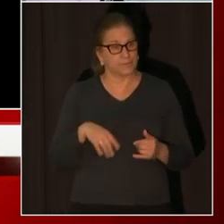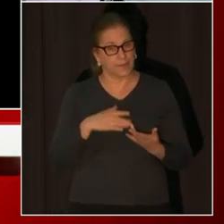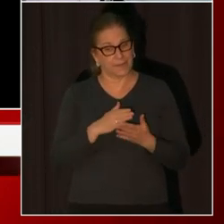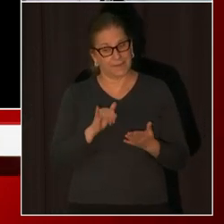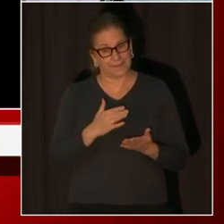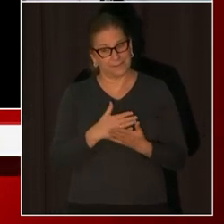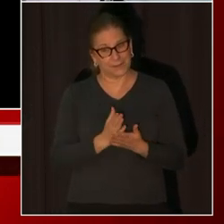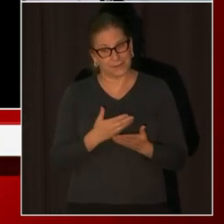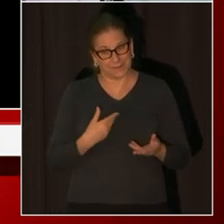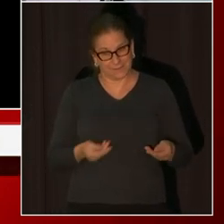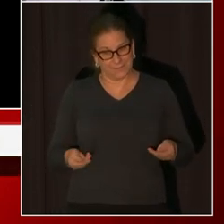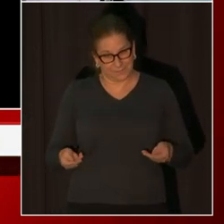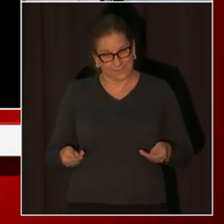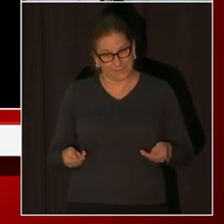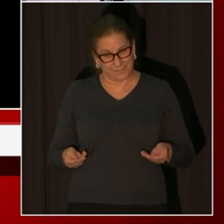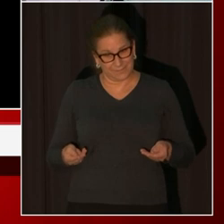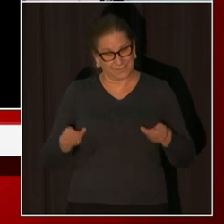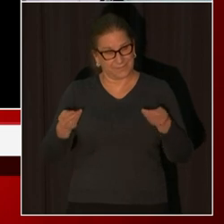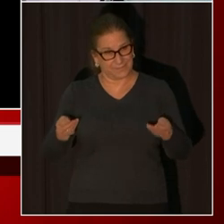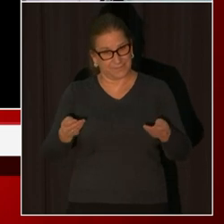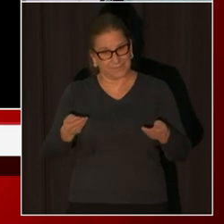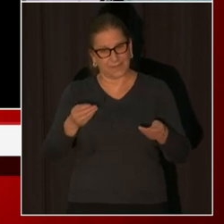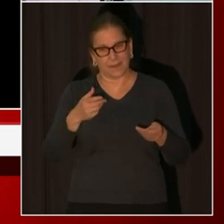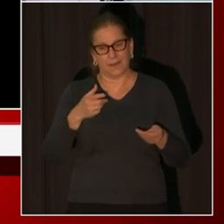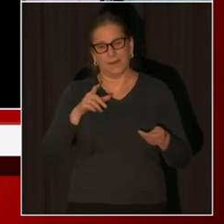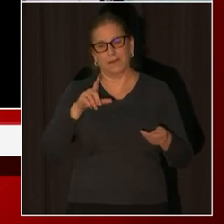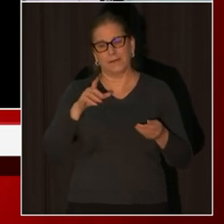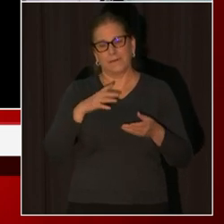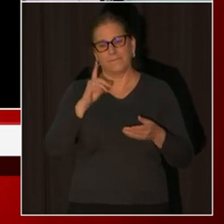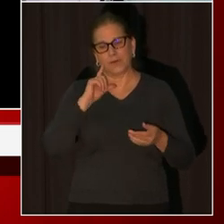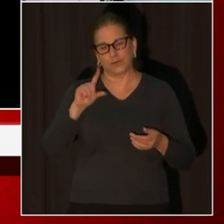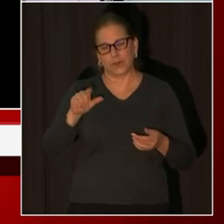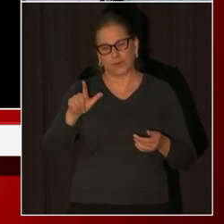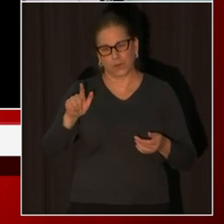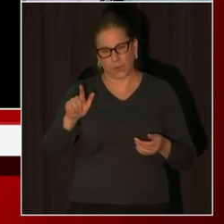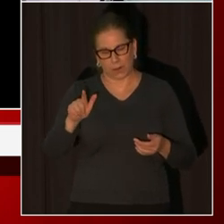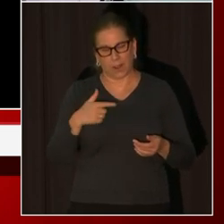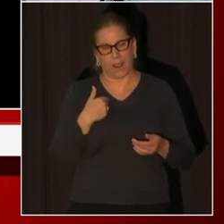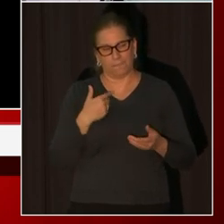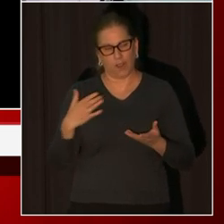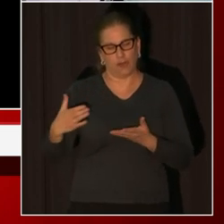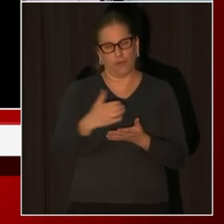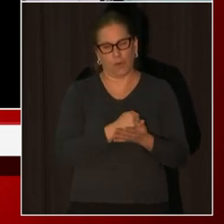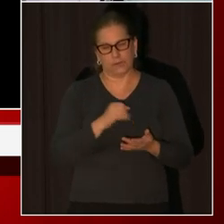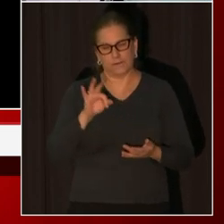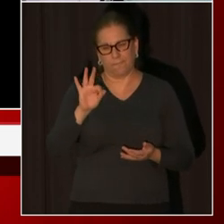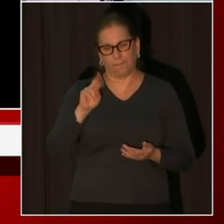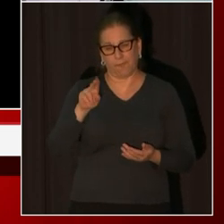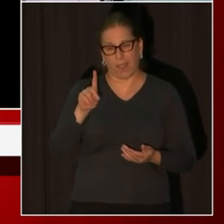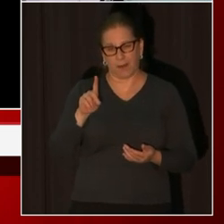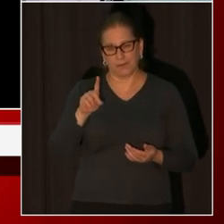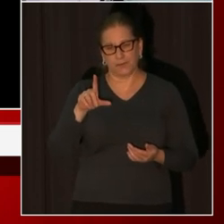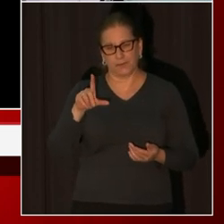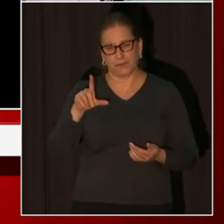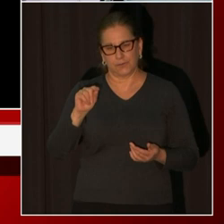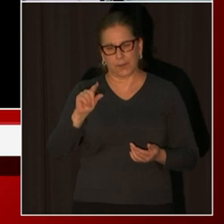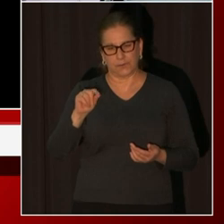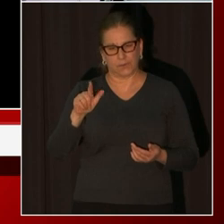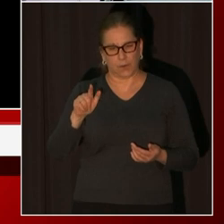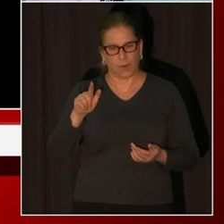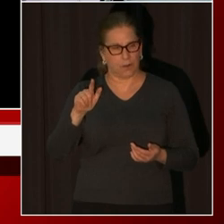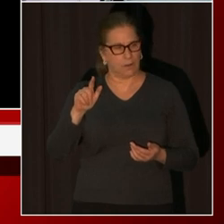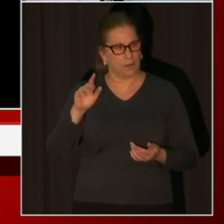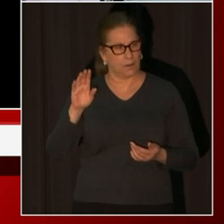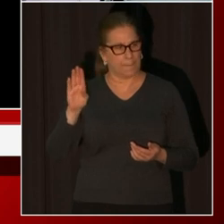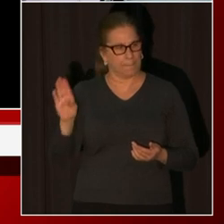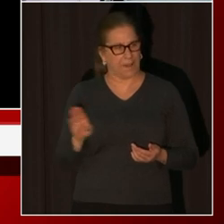is $16.7 billion. And this chart shows just where those sources are. About half